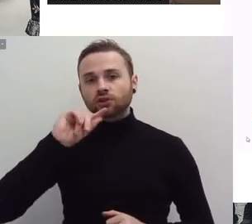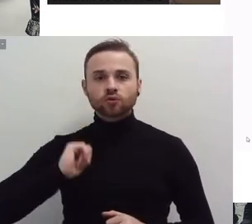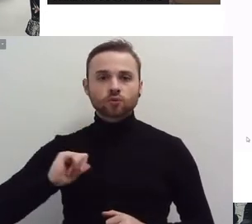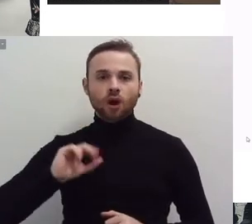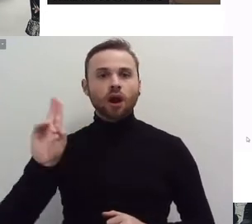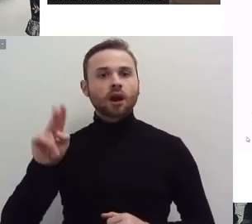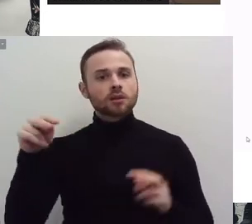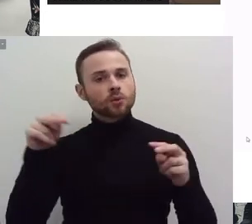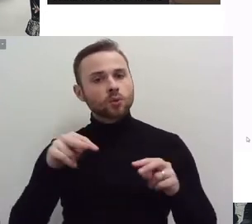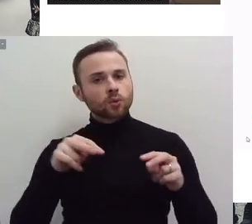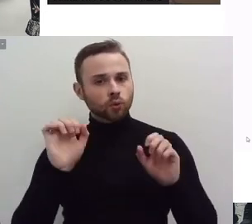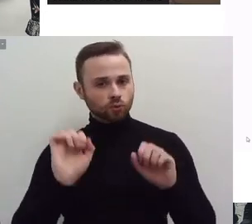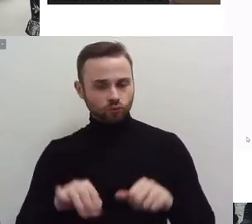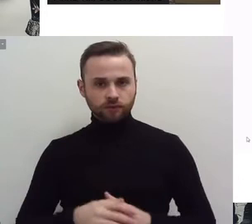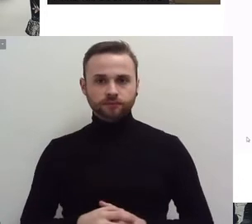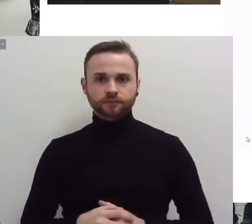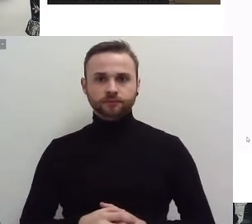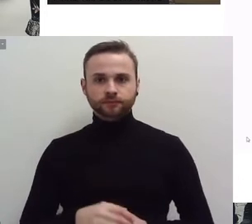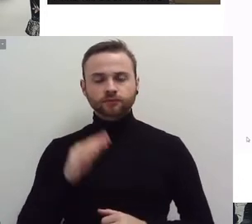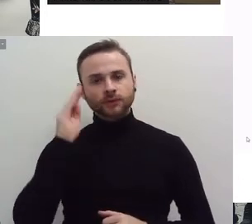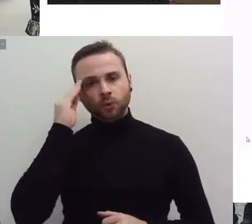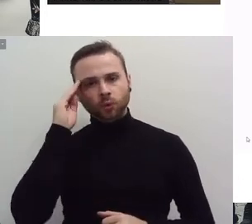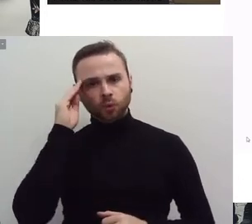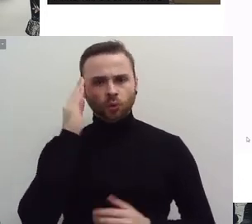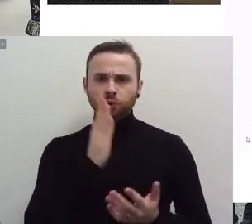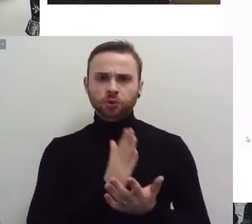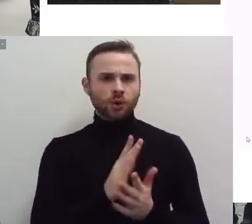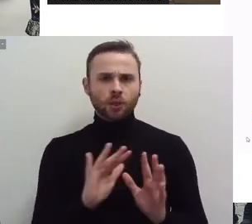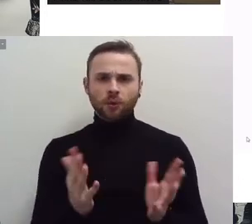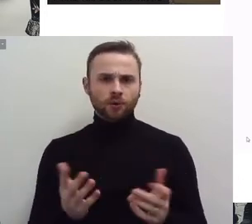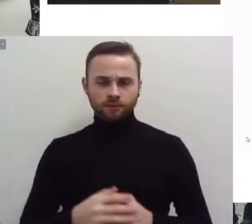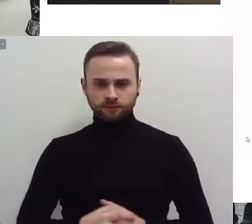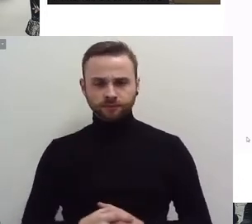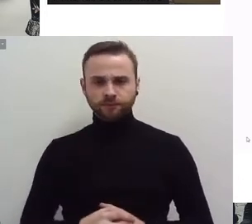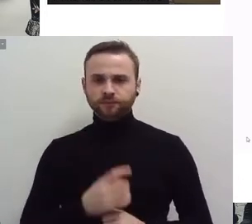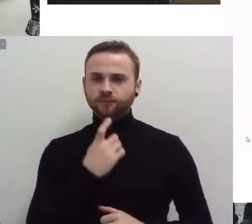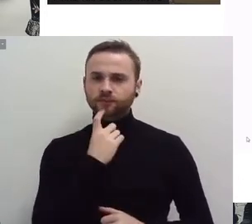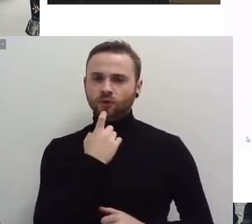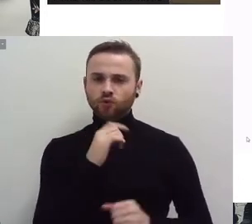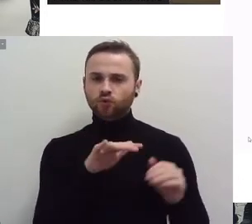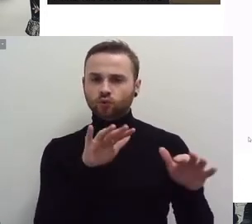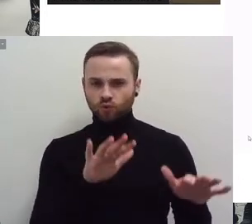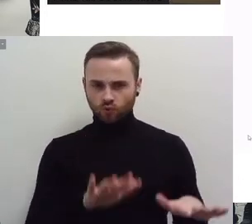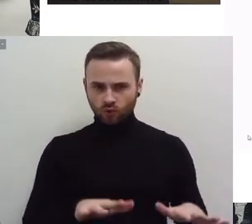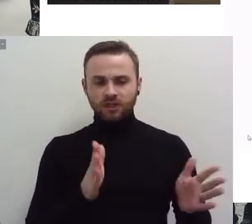do prioritize and develop preventive family services in Finland,